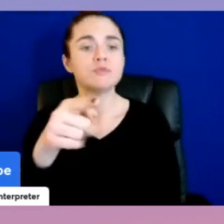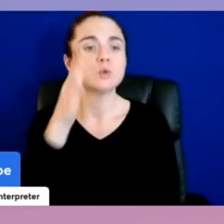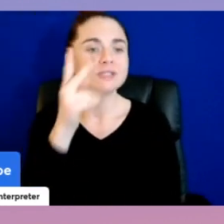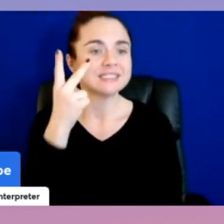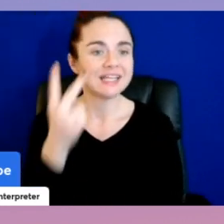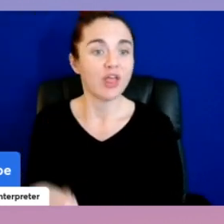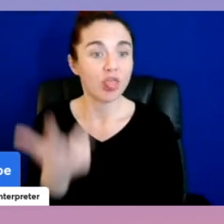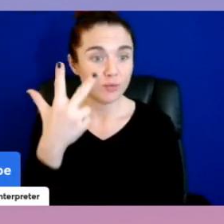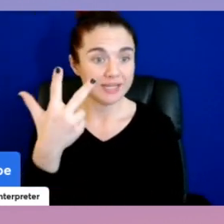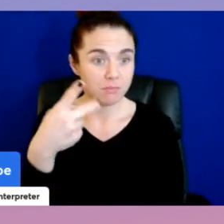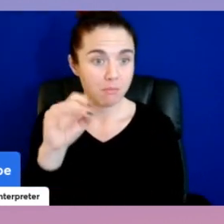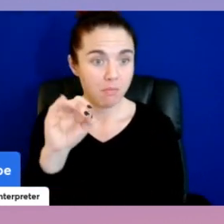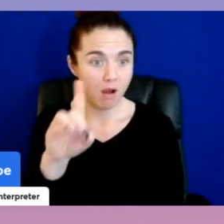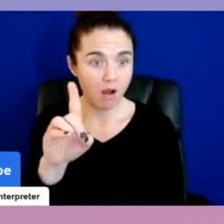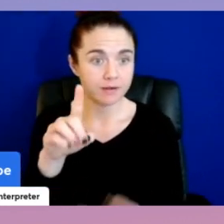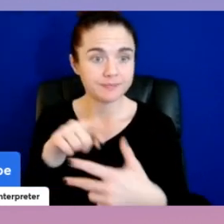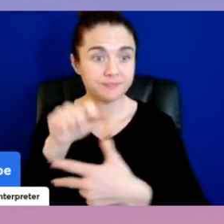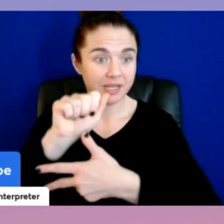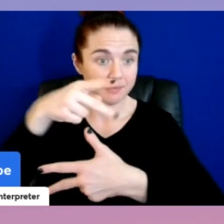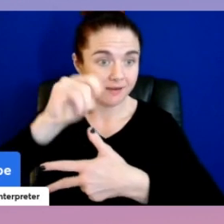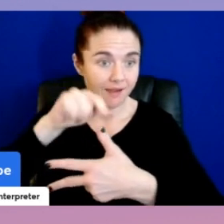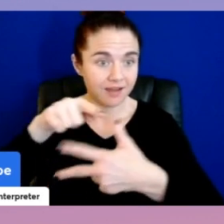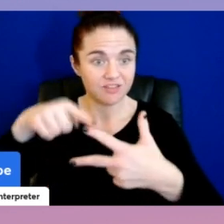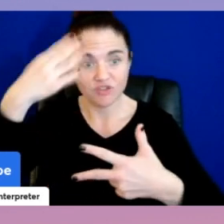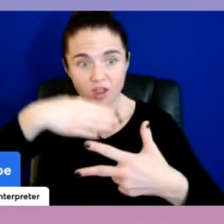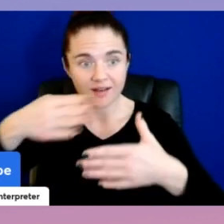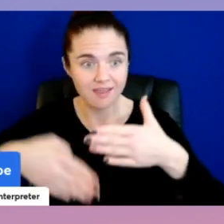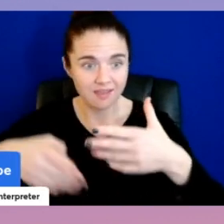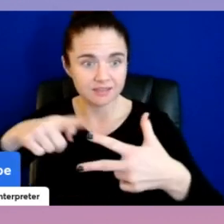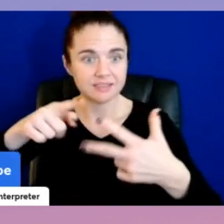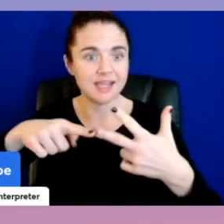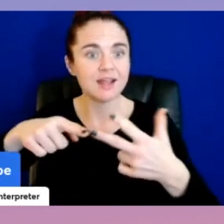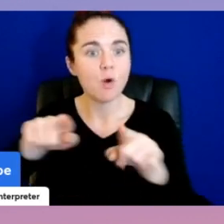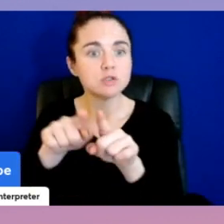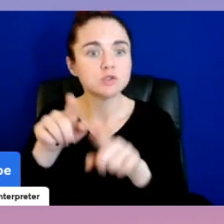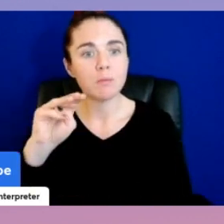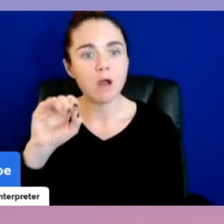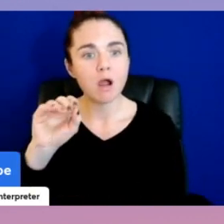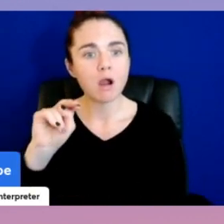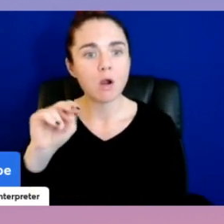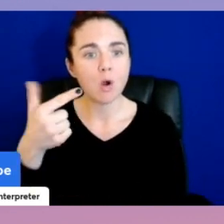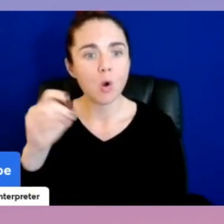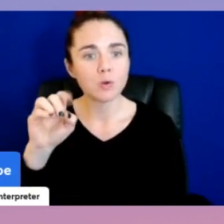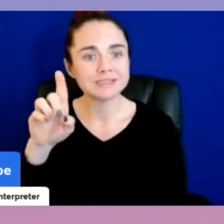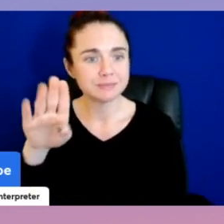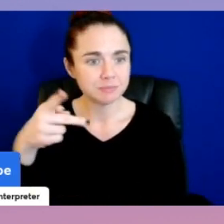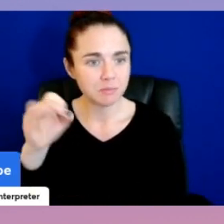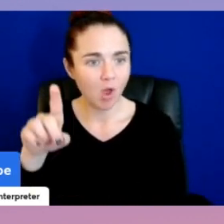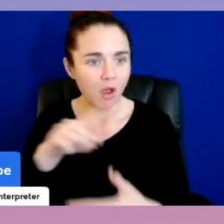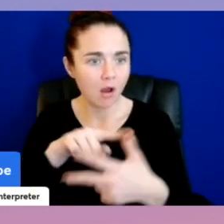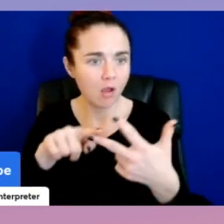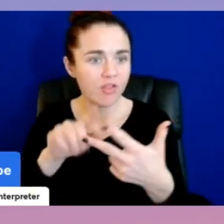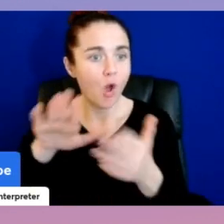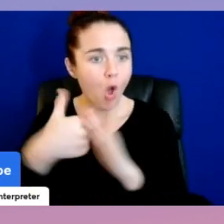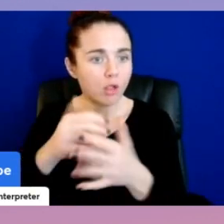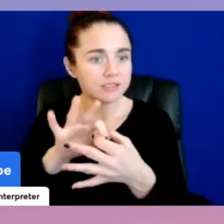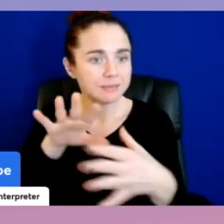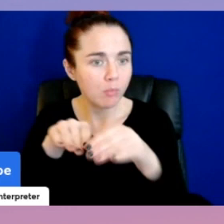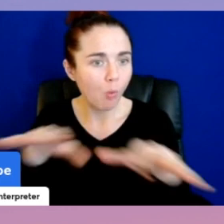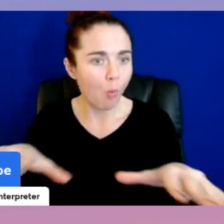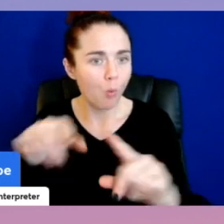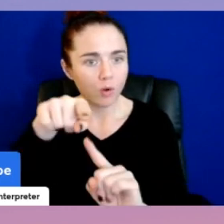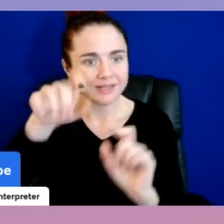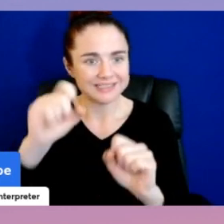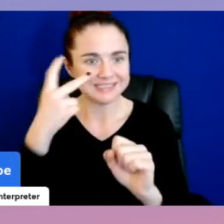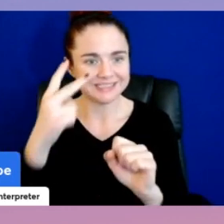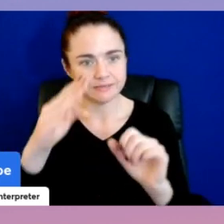pods. We've got an API pod, a front-end pod, and the MongoDB pod. They're all deployed as deployments.